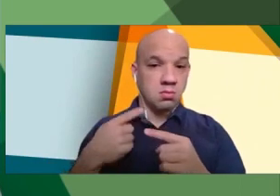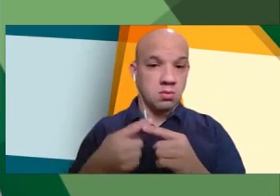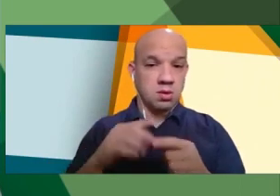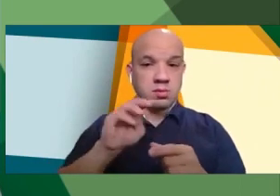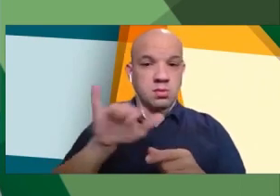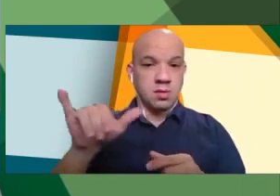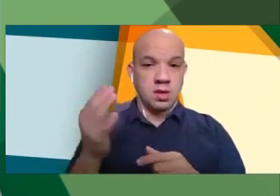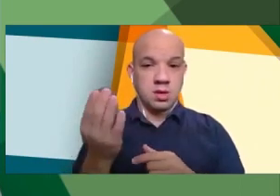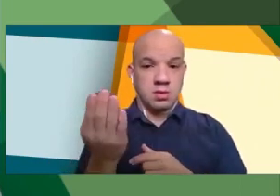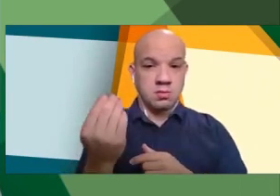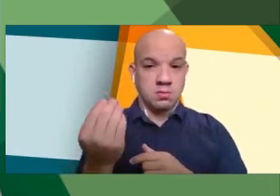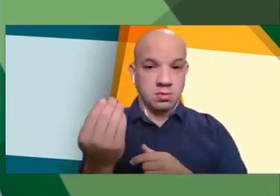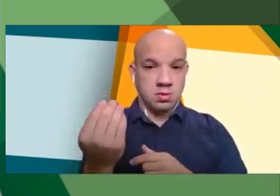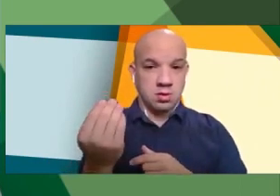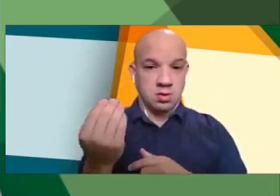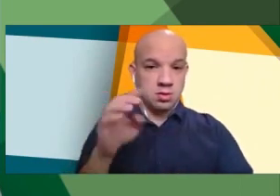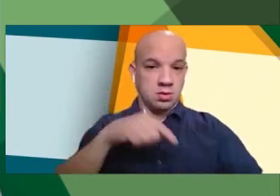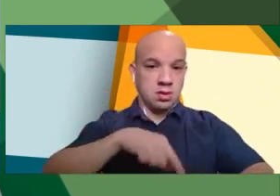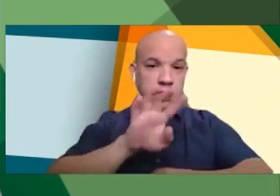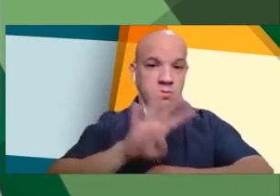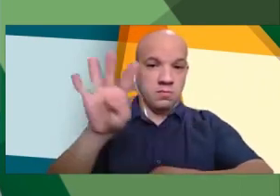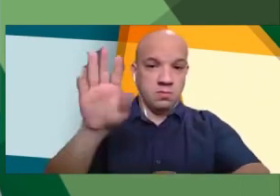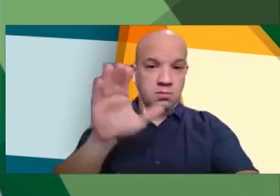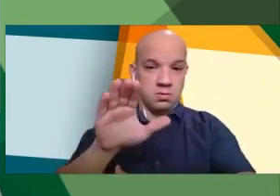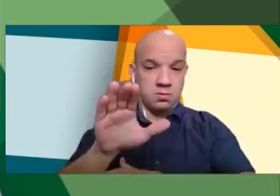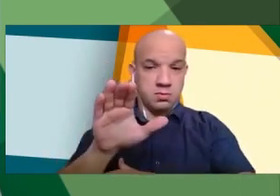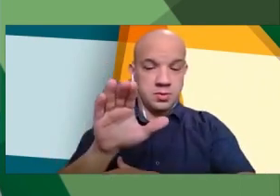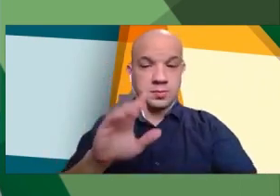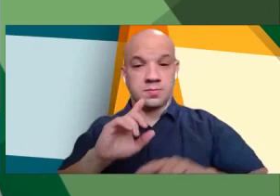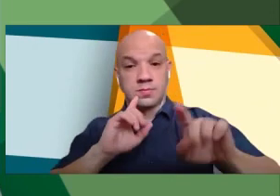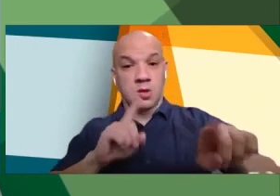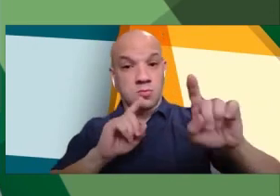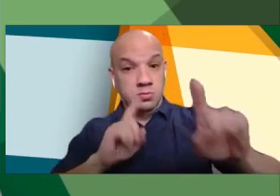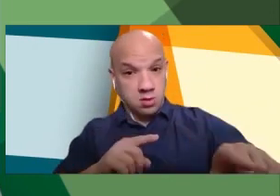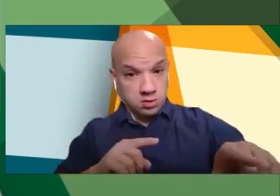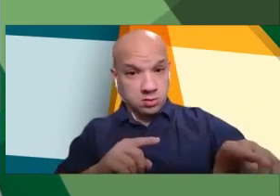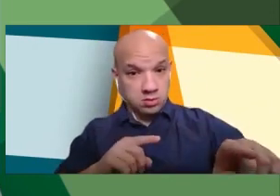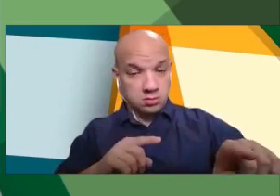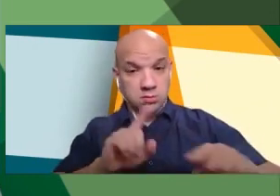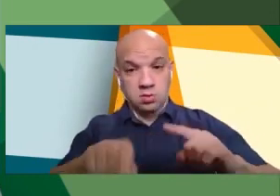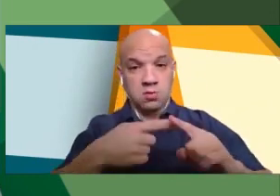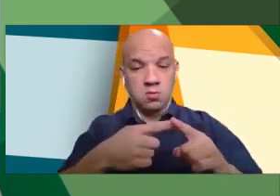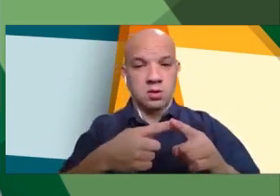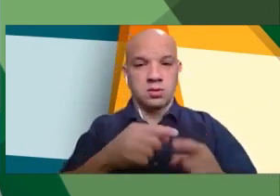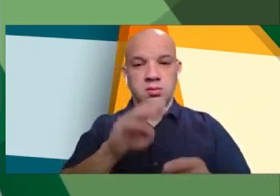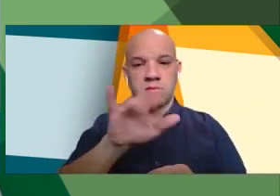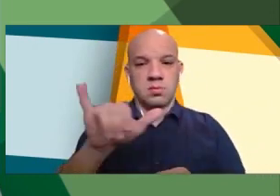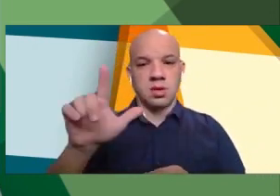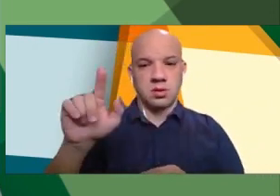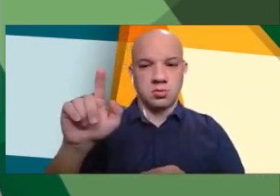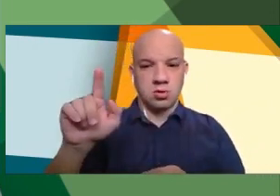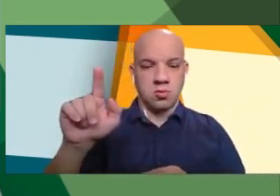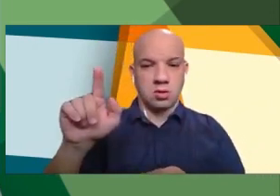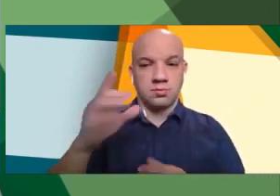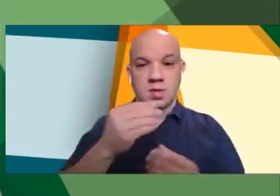May 14 at 4 p.m. The responses are set for May 21, and